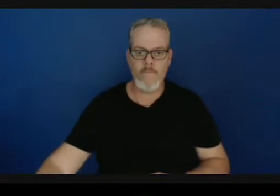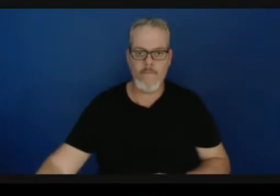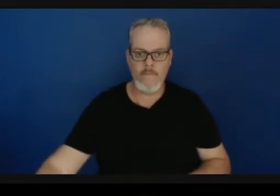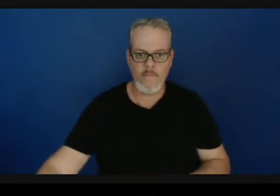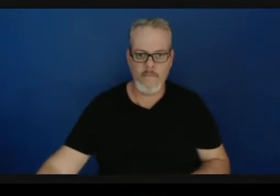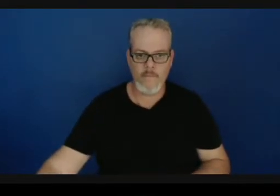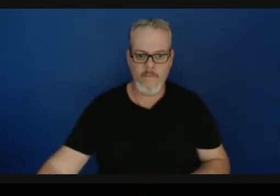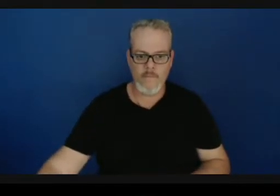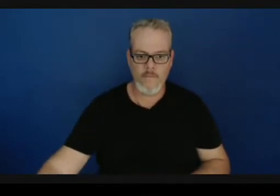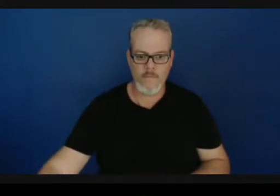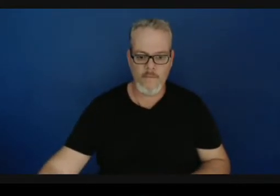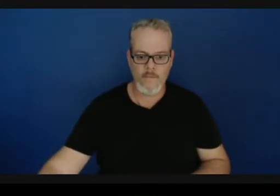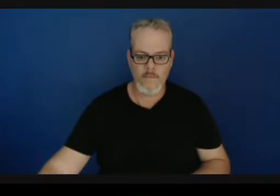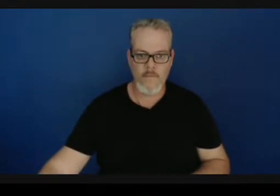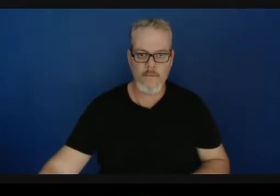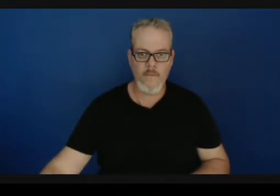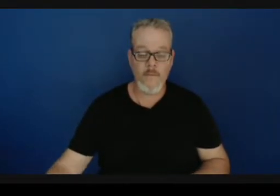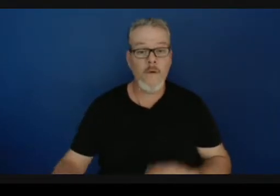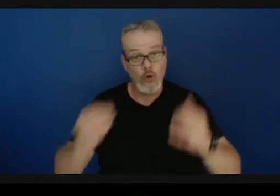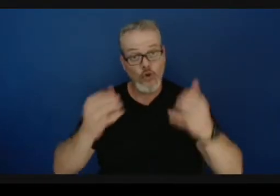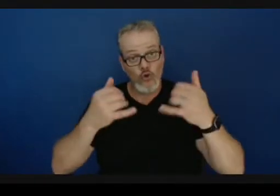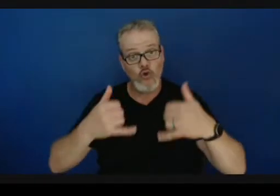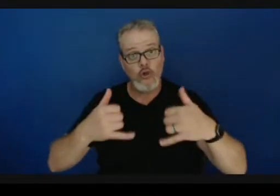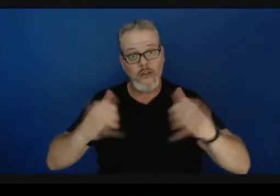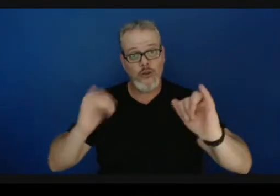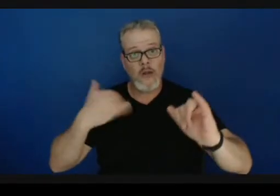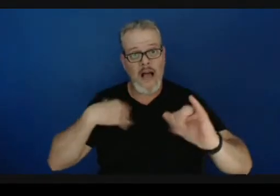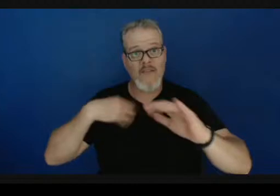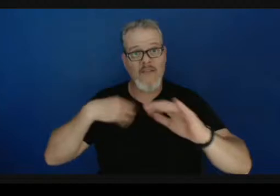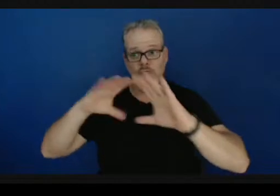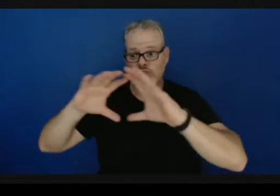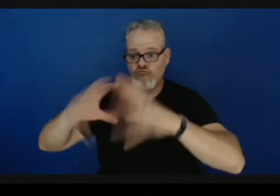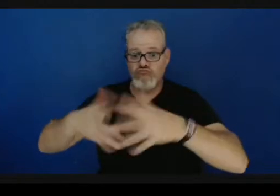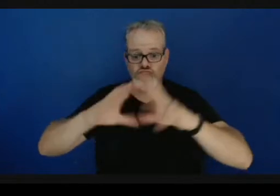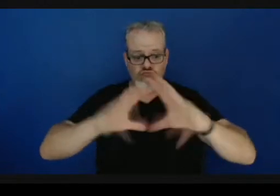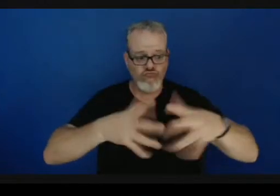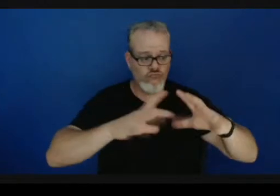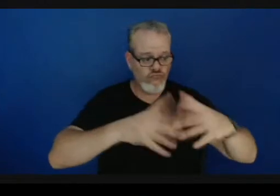earthquakes, you can still have clusterings, or